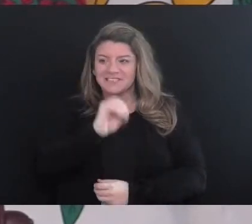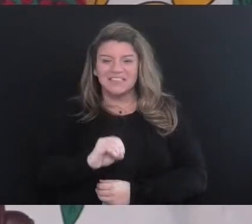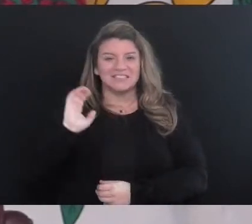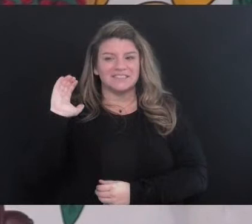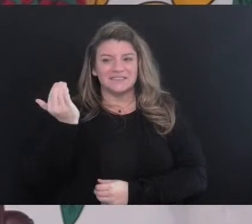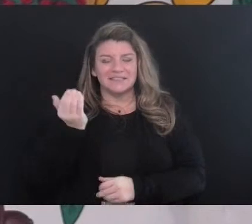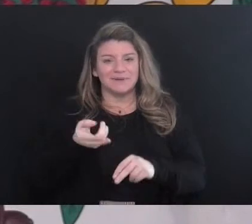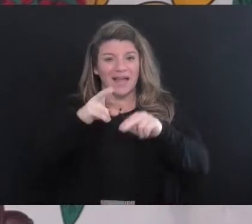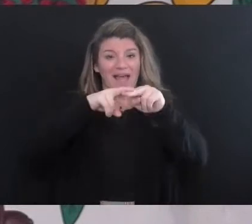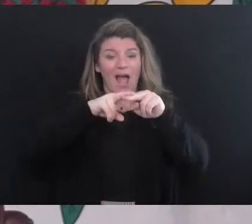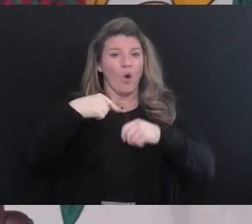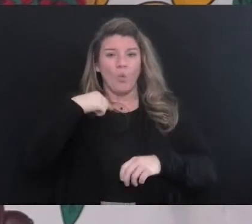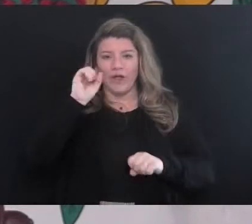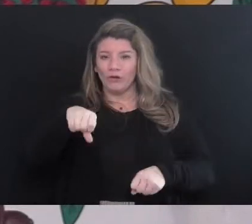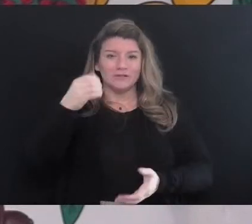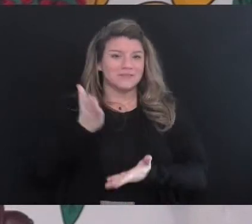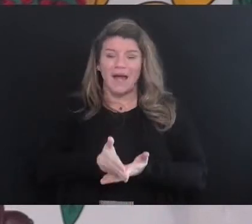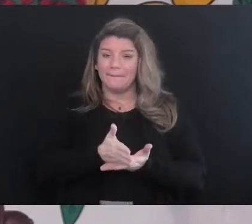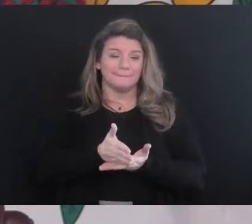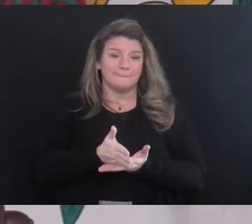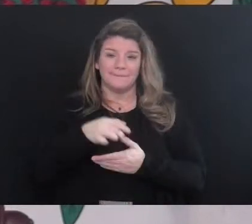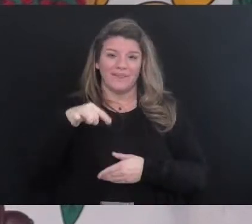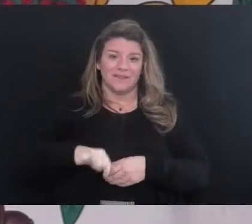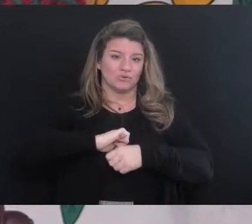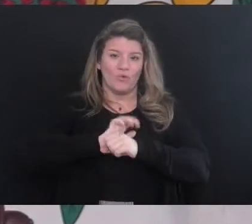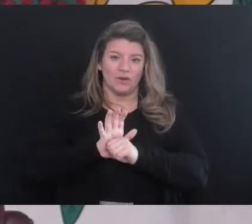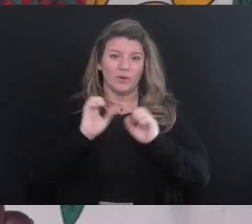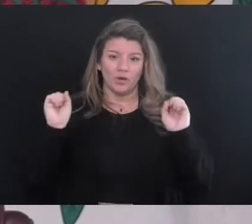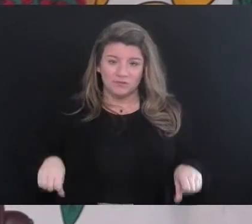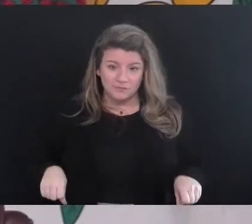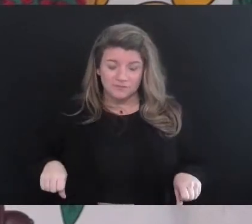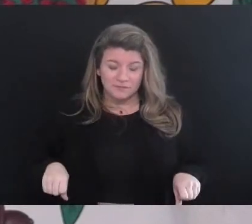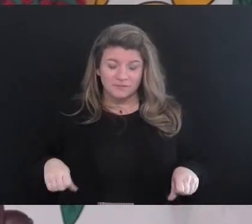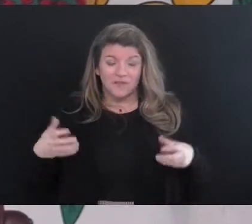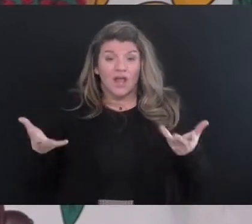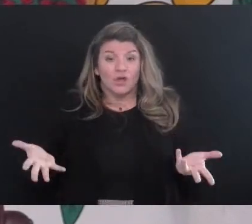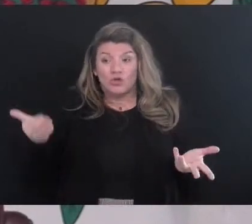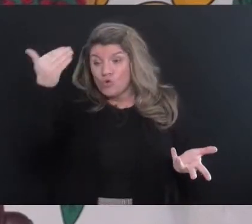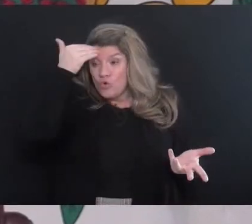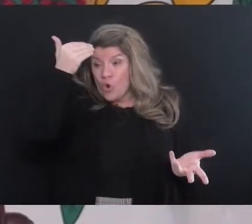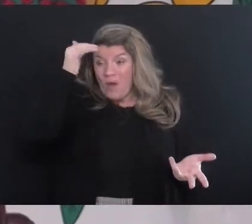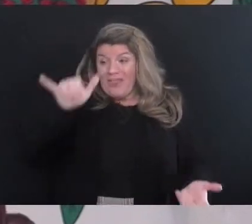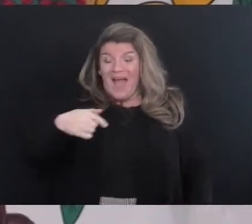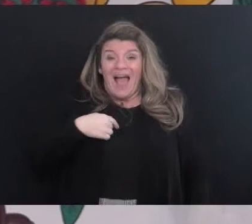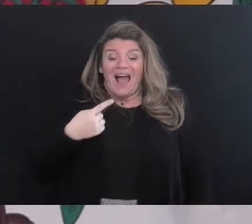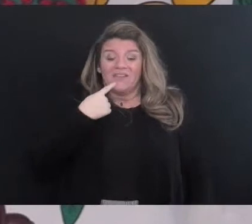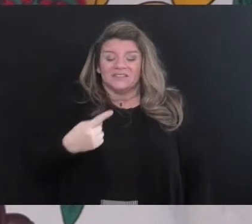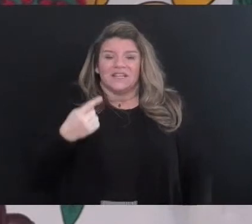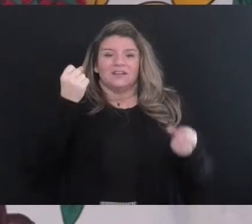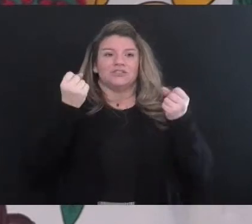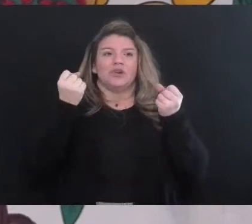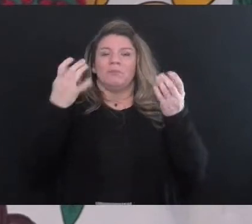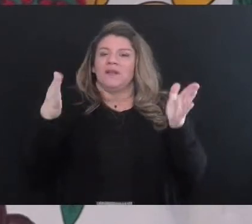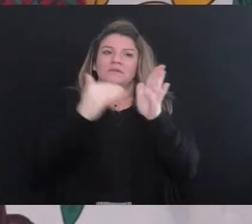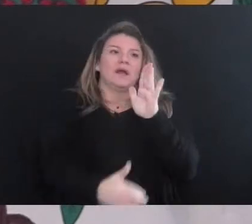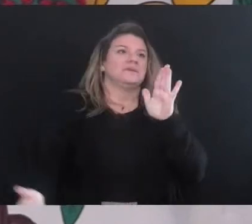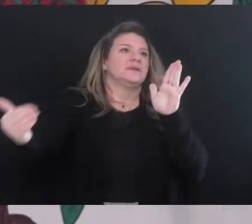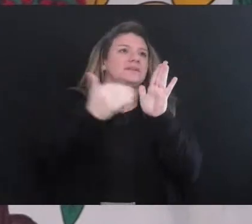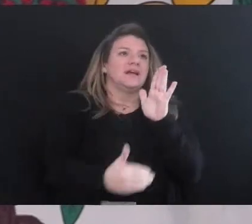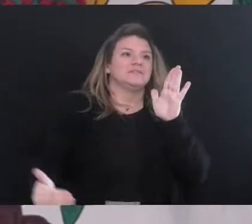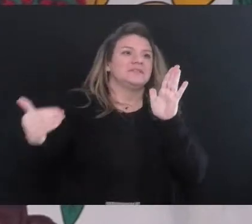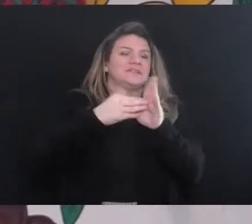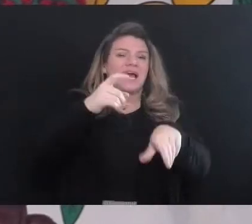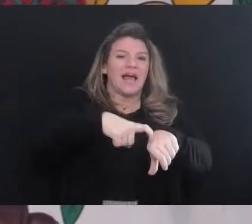We could shut this thing down. Now, with all that, I've said it 1,000 times, we don't need mandates. What